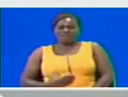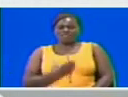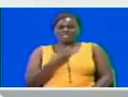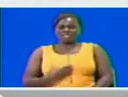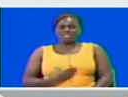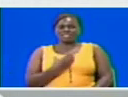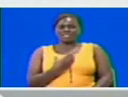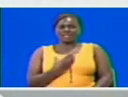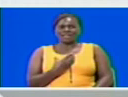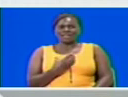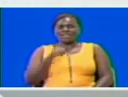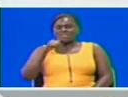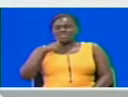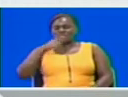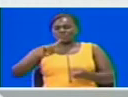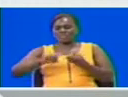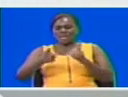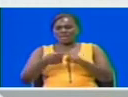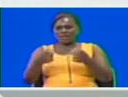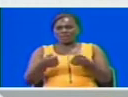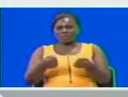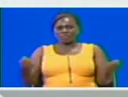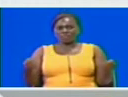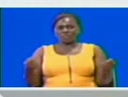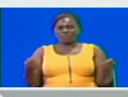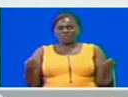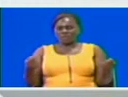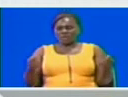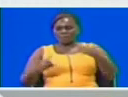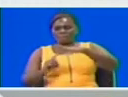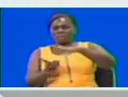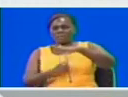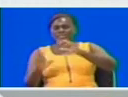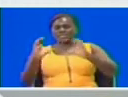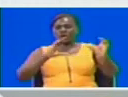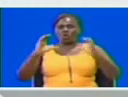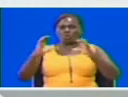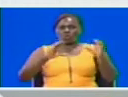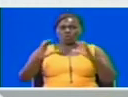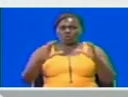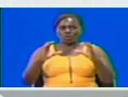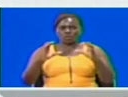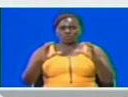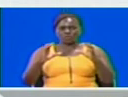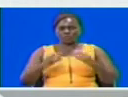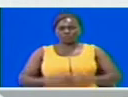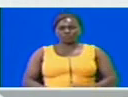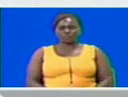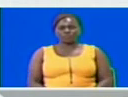uzinduzi huo wa sura mpya ya gazeti la The Standard alikuwa waziri wa mawasiliano na utandawazi Joho Musheru.